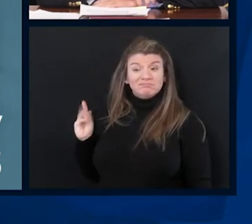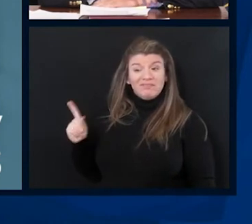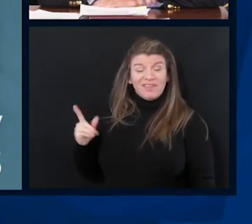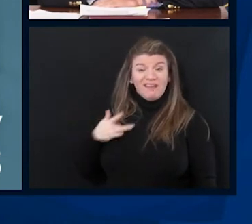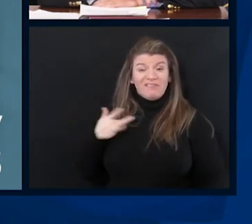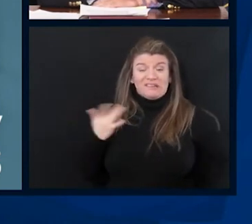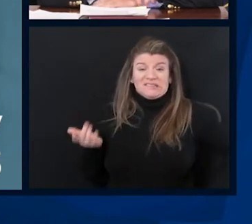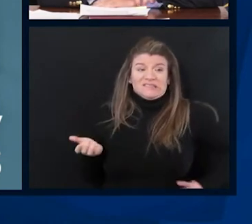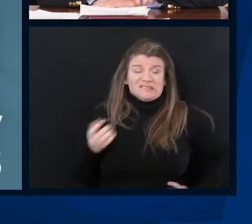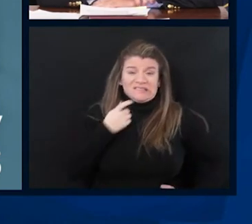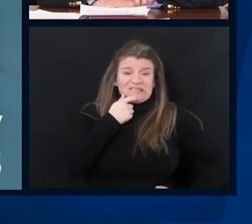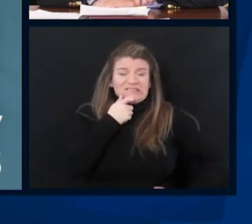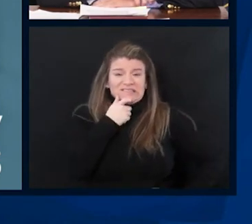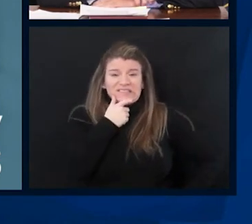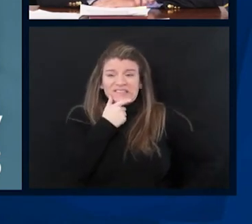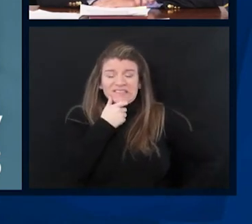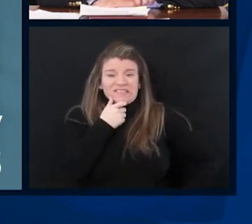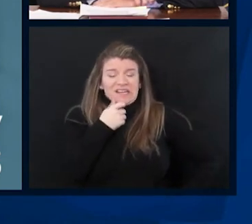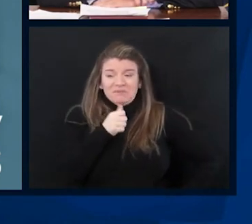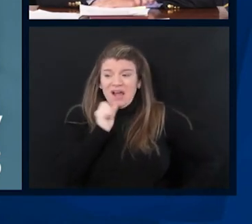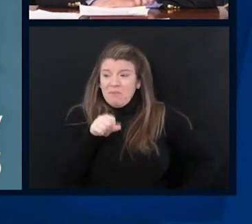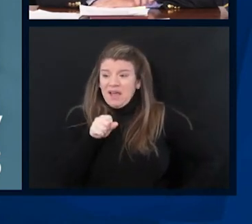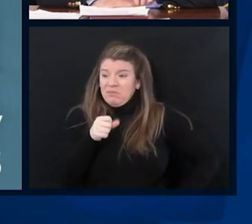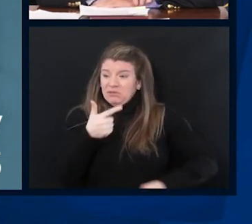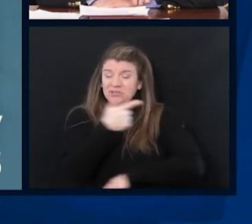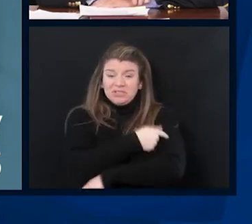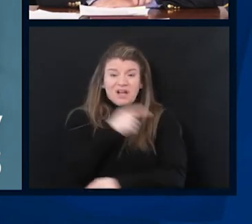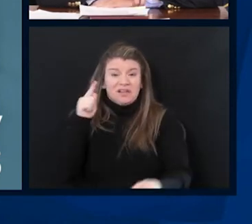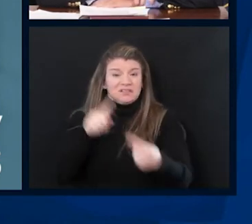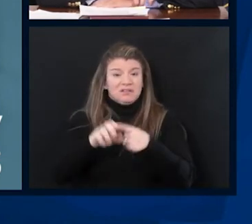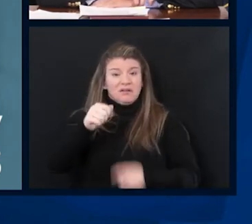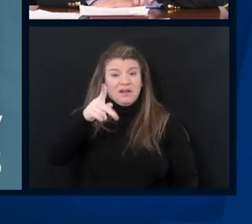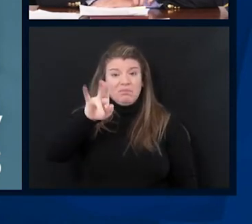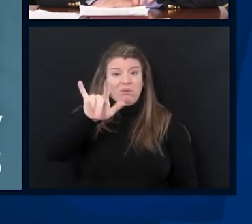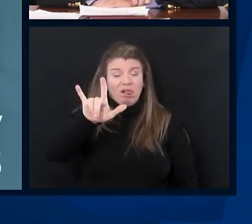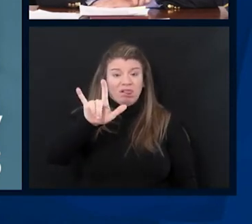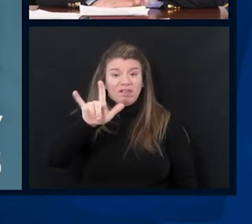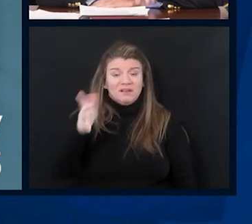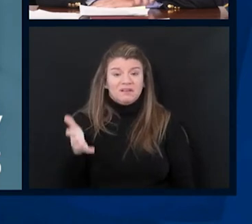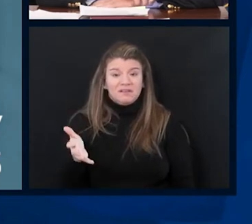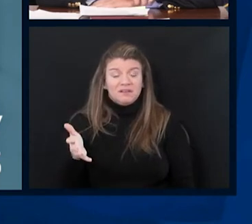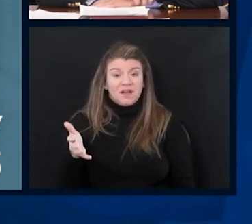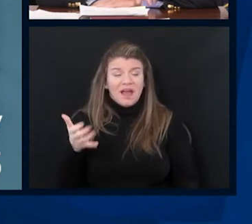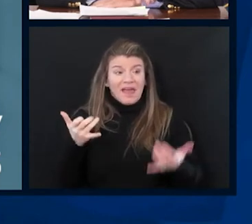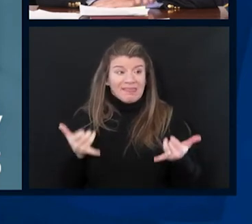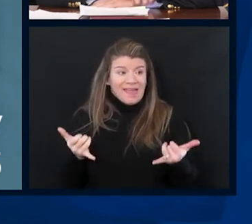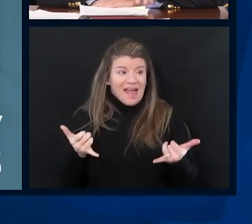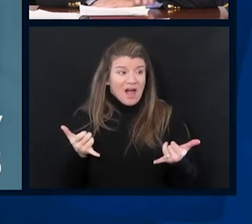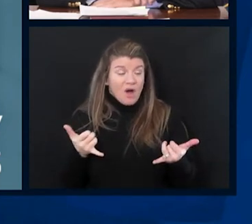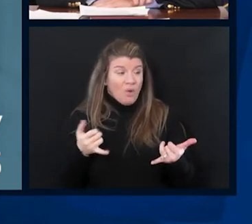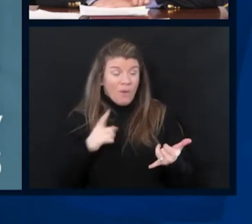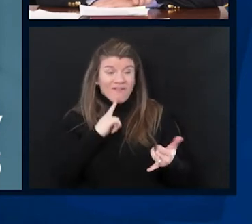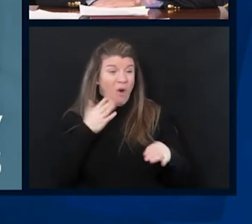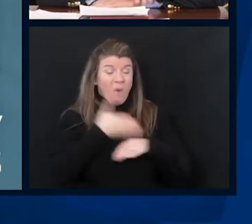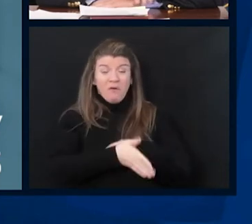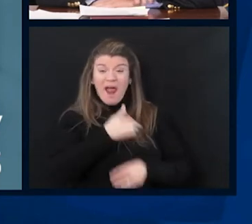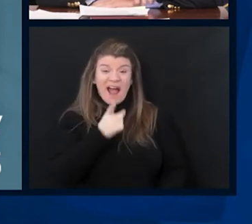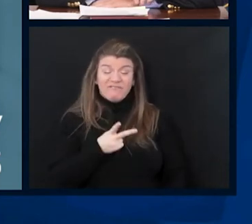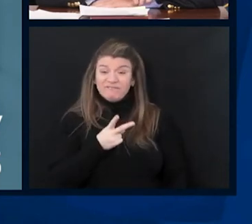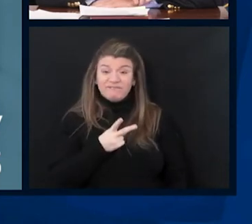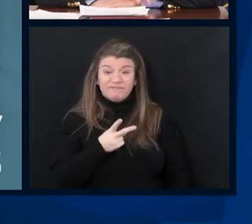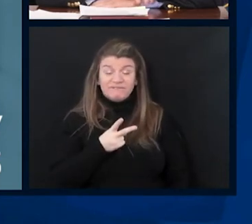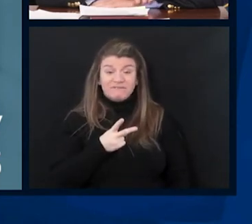no chance that they were going to be able to get a shot until maybe April. We've got over half, well over half,